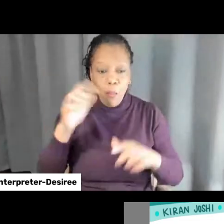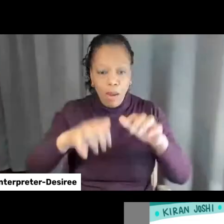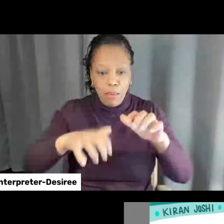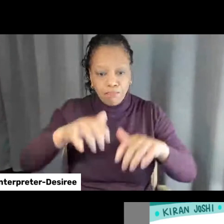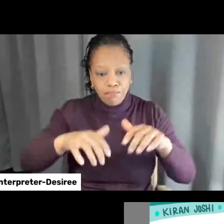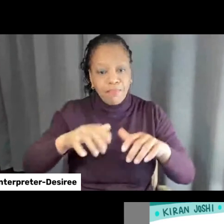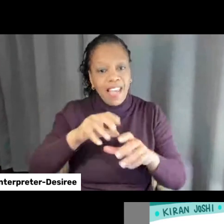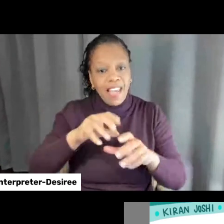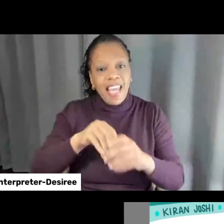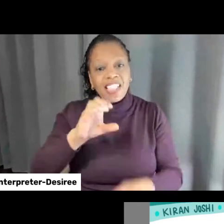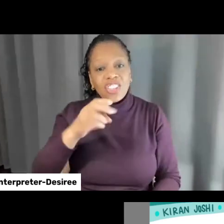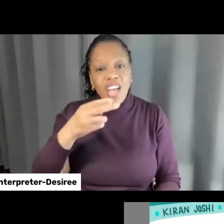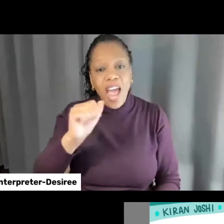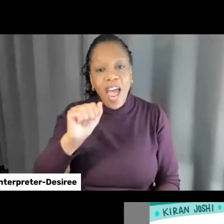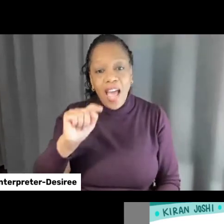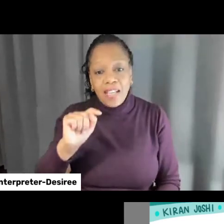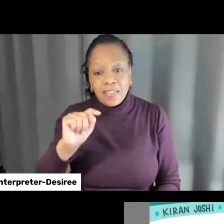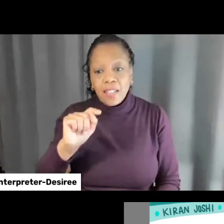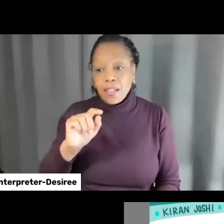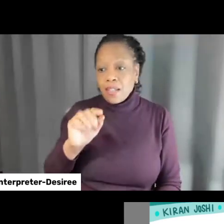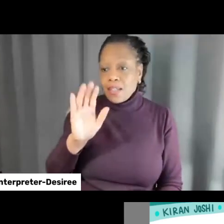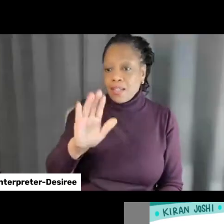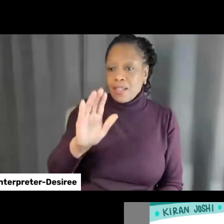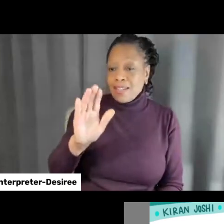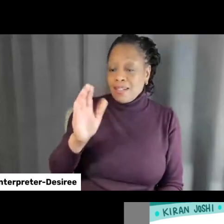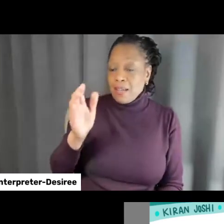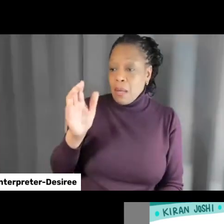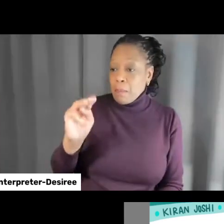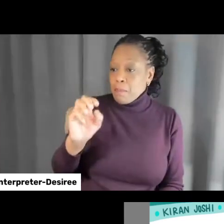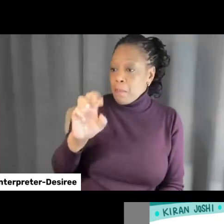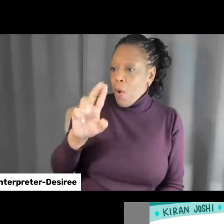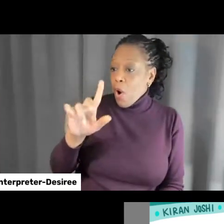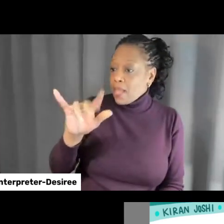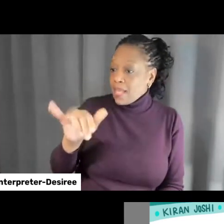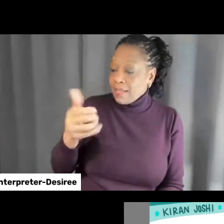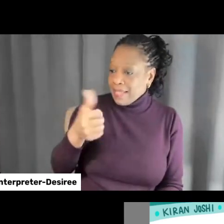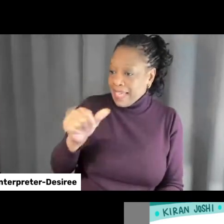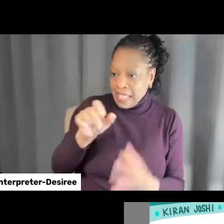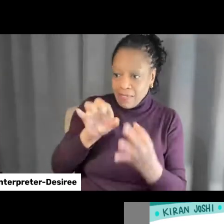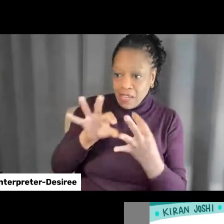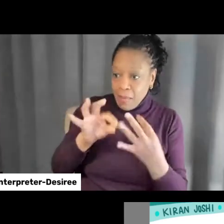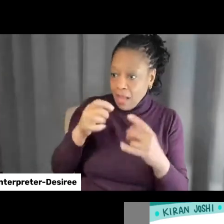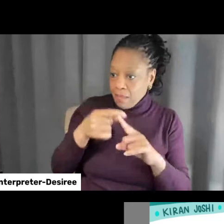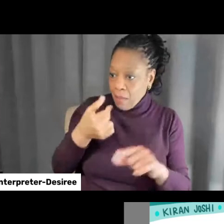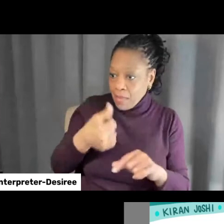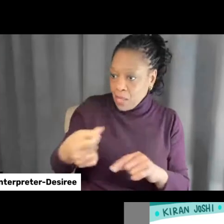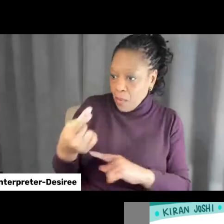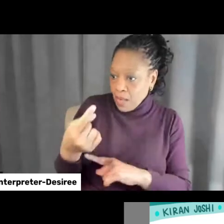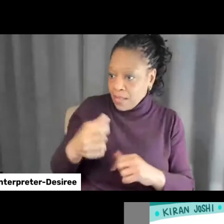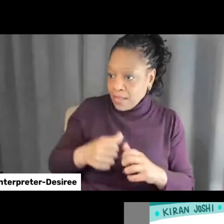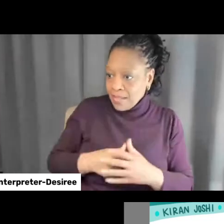So Marley, do we have any feedback from folks that were listening in?